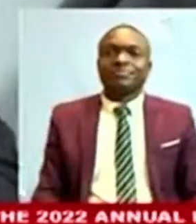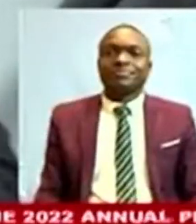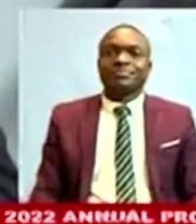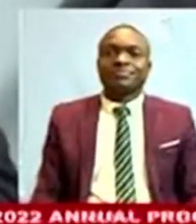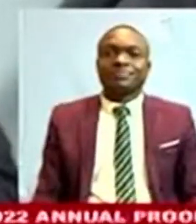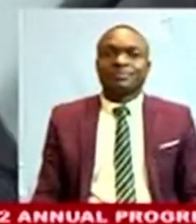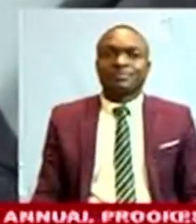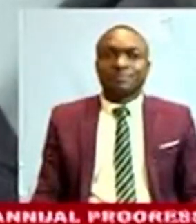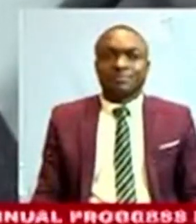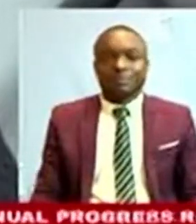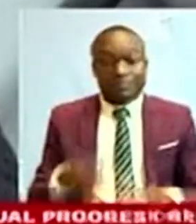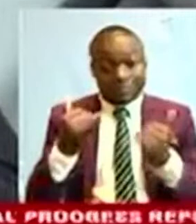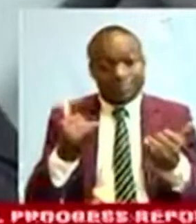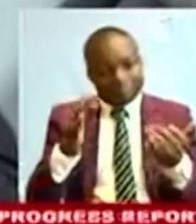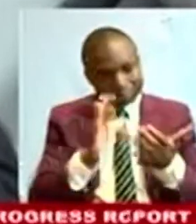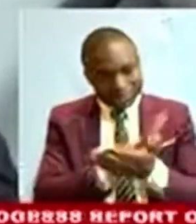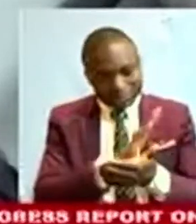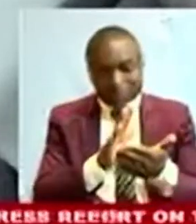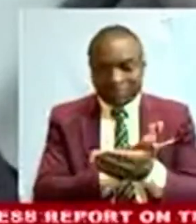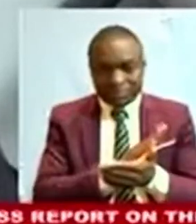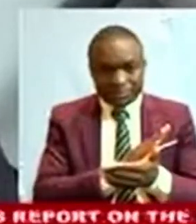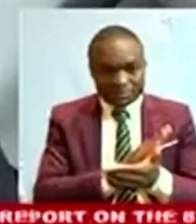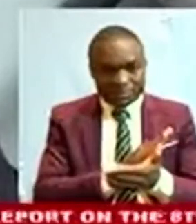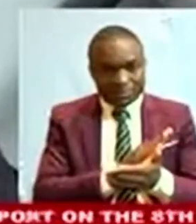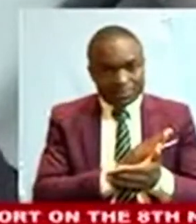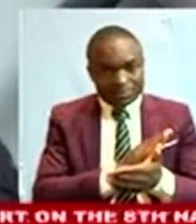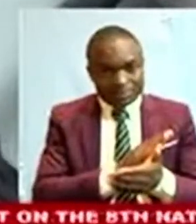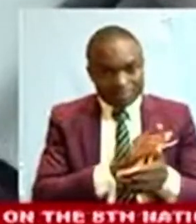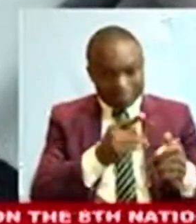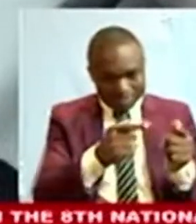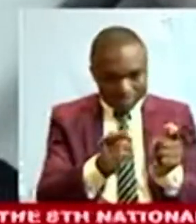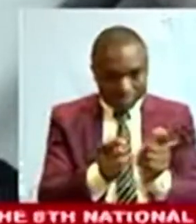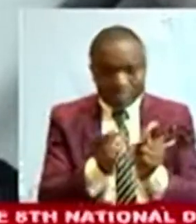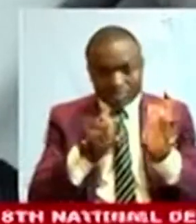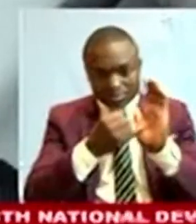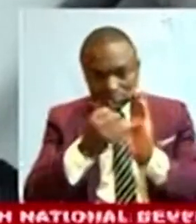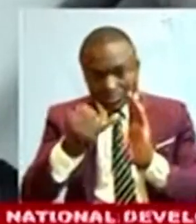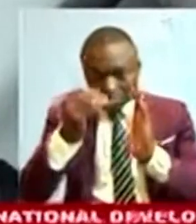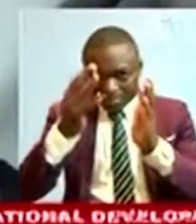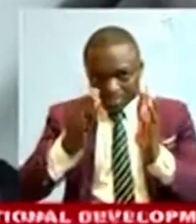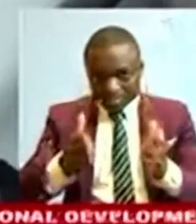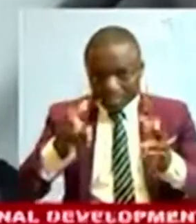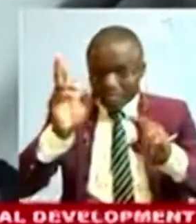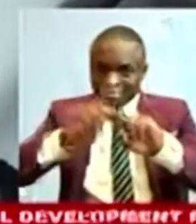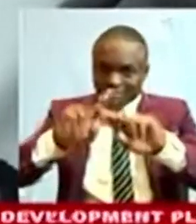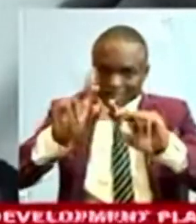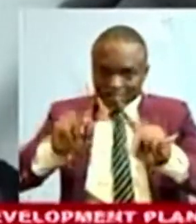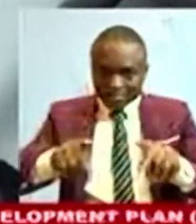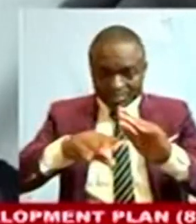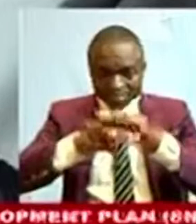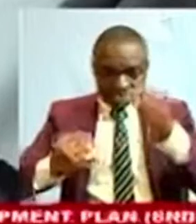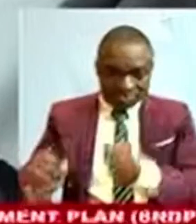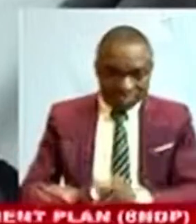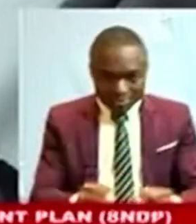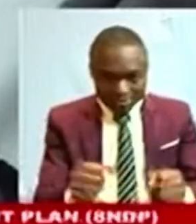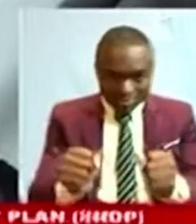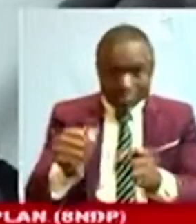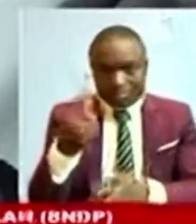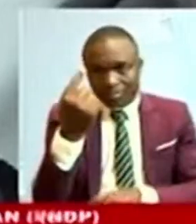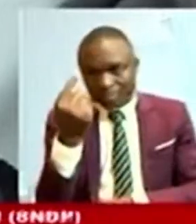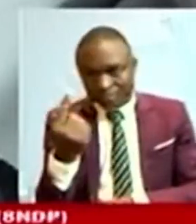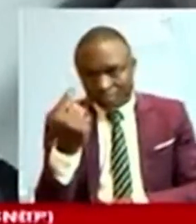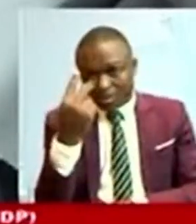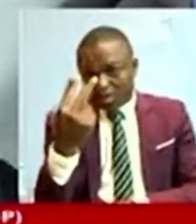I will quickly move on to the next set of indicators, Honorable Chairperson. Under strategy number 2, which is